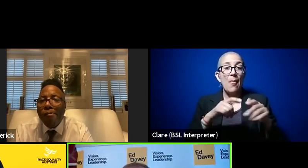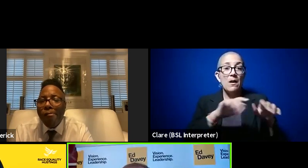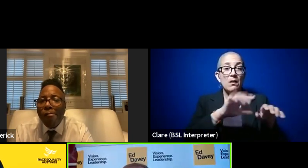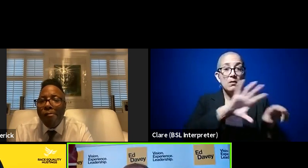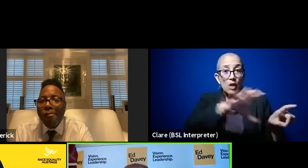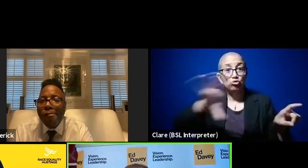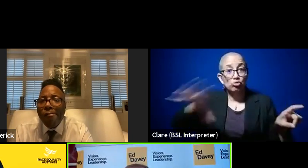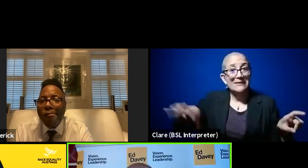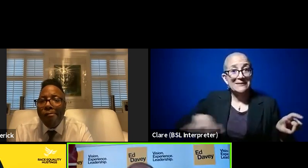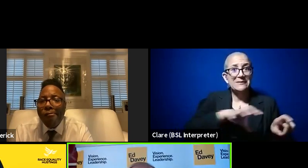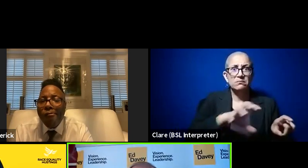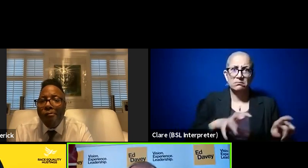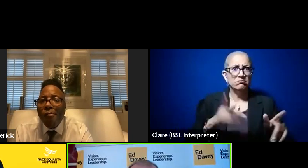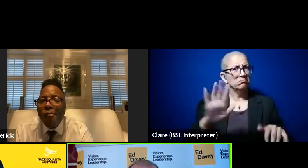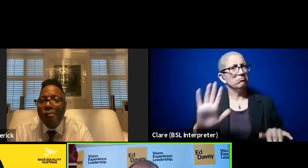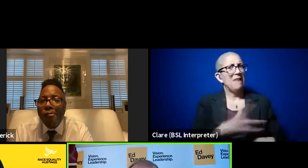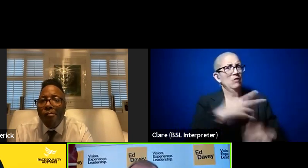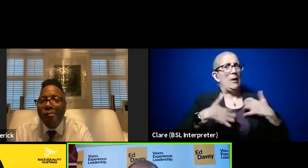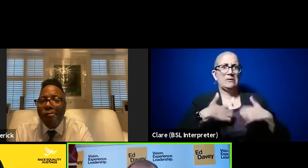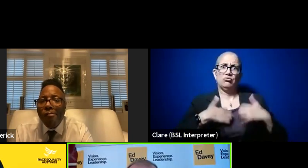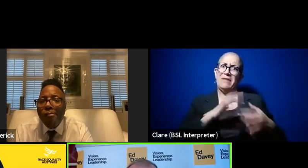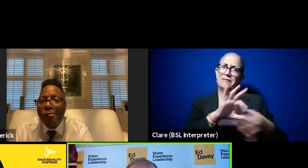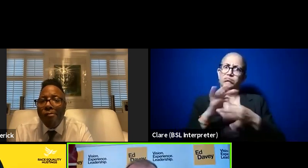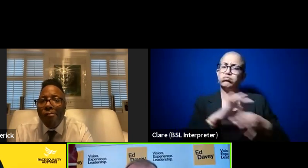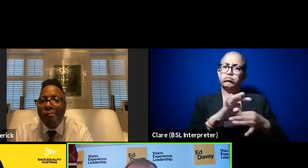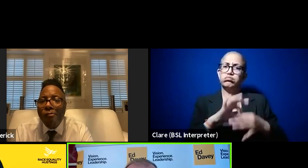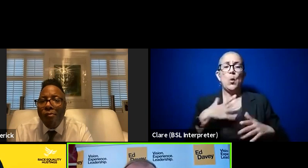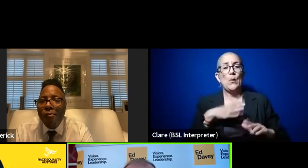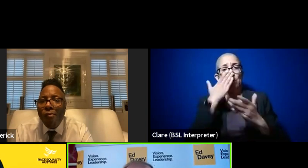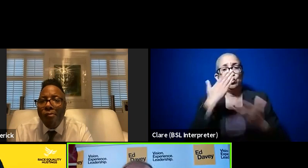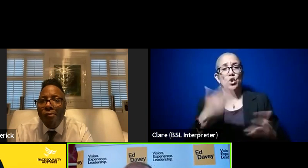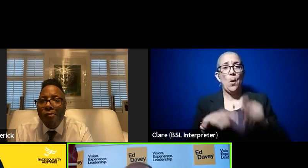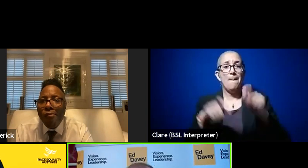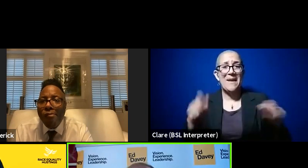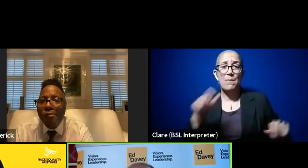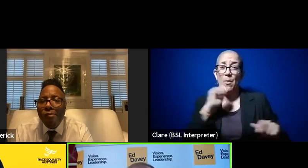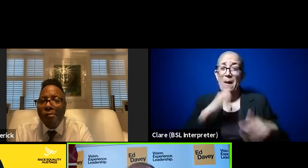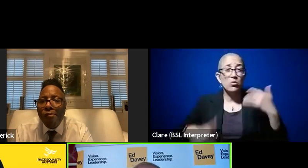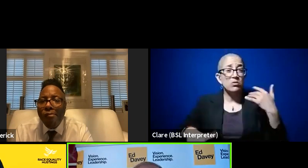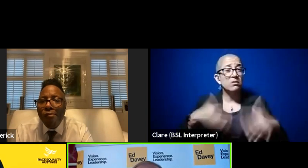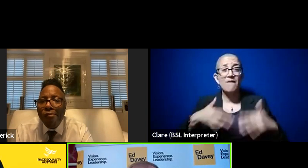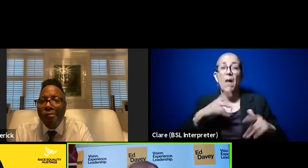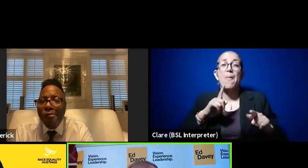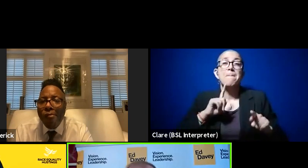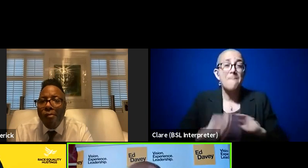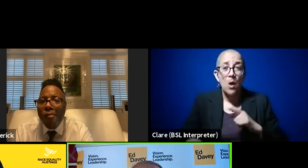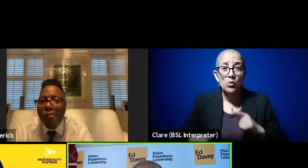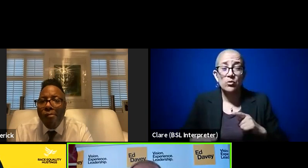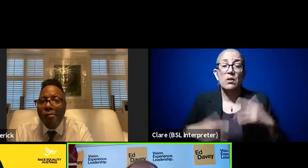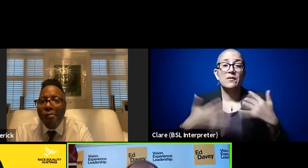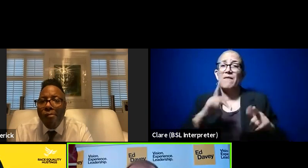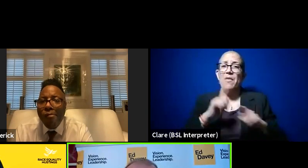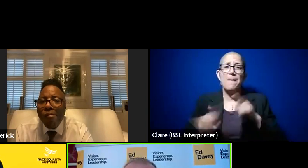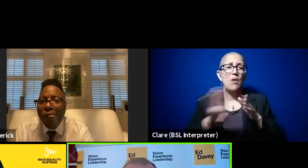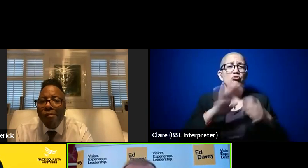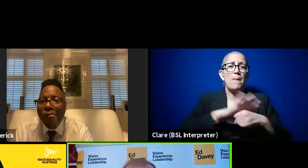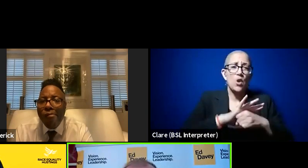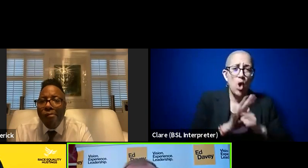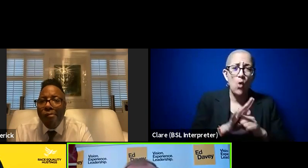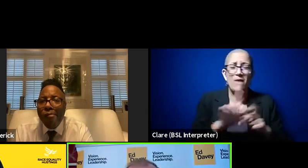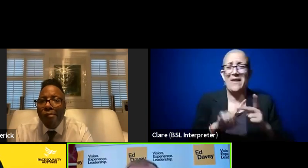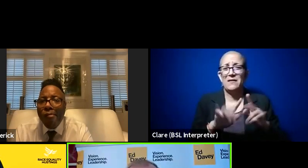interests. We do need to show that people who are going to suffer the most, they suffer the most from COVID, they'll suffer the most from Brexit, are the less